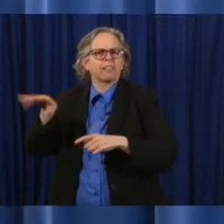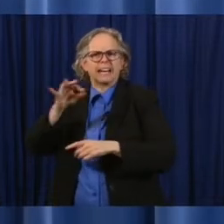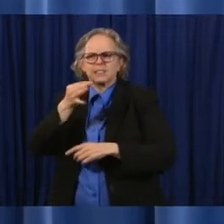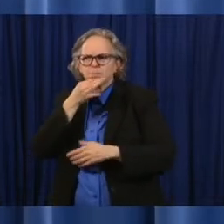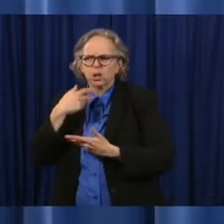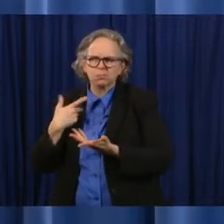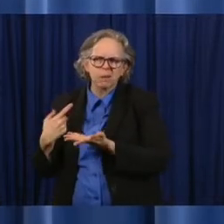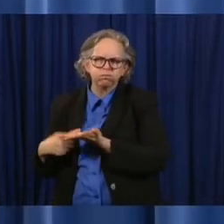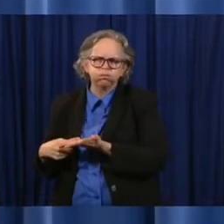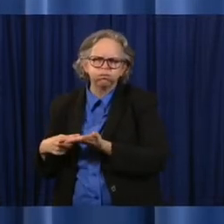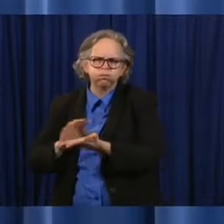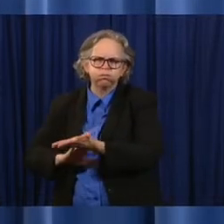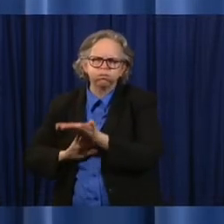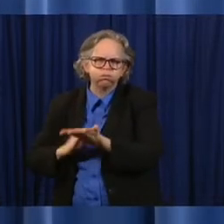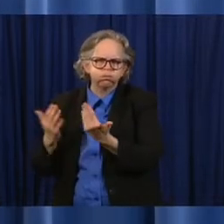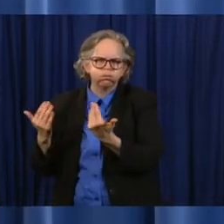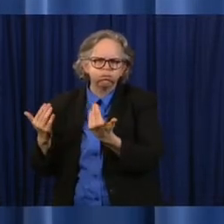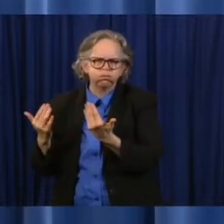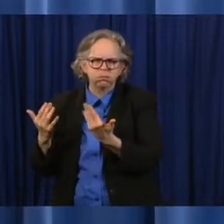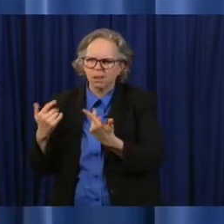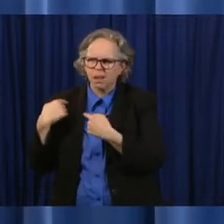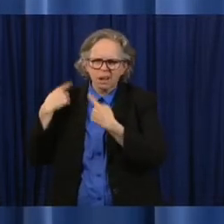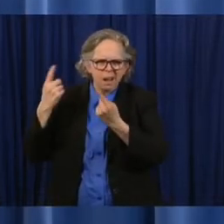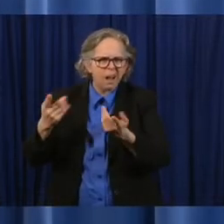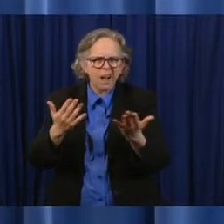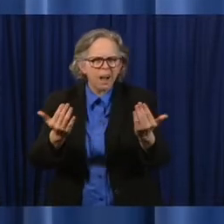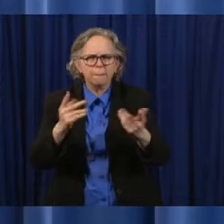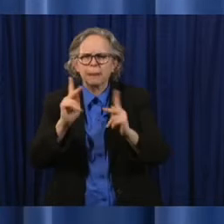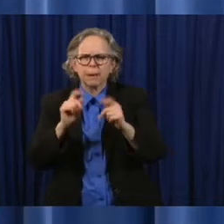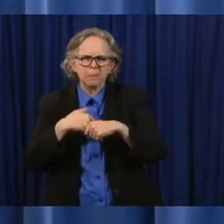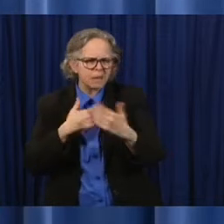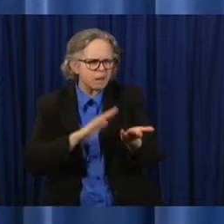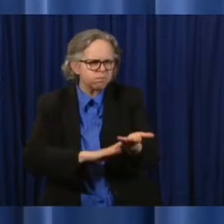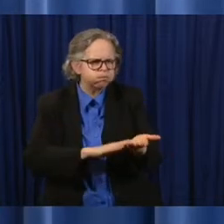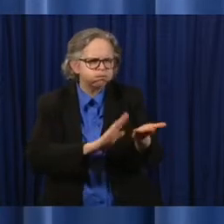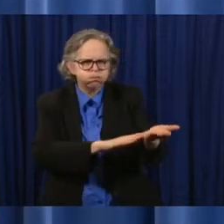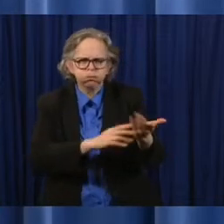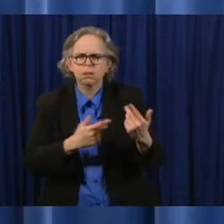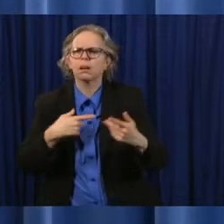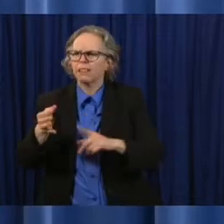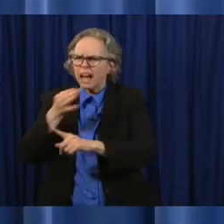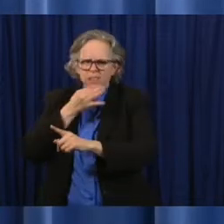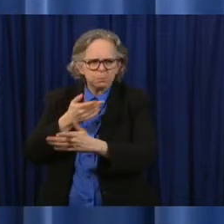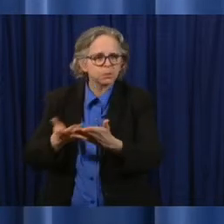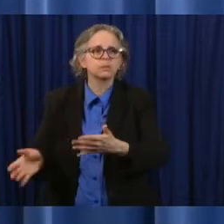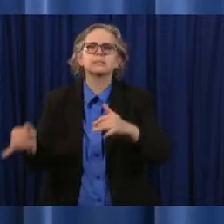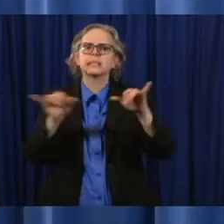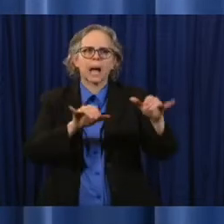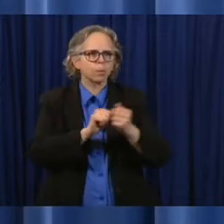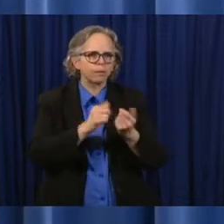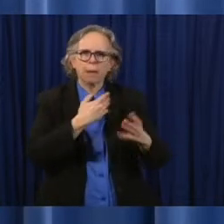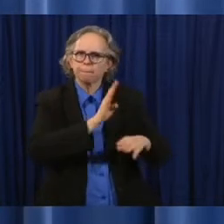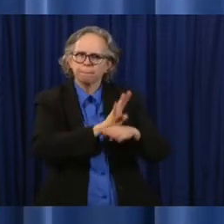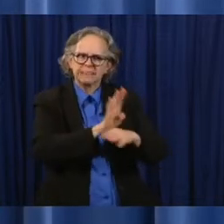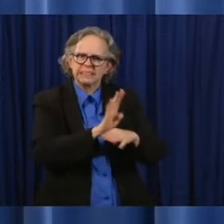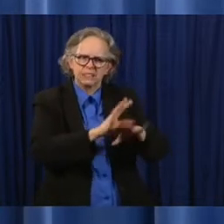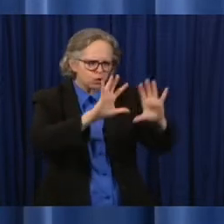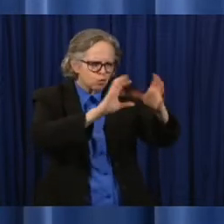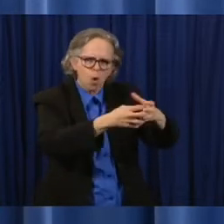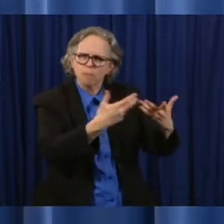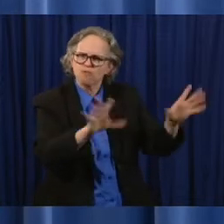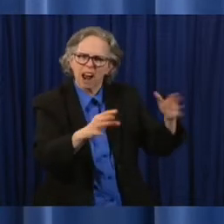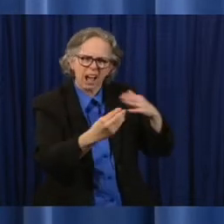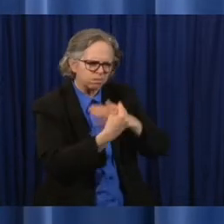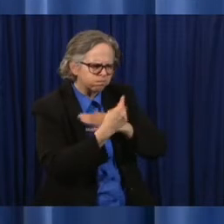consulted throughout this with the health experts, we also put it together a group of businessmen and women, some